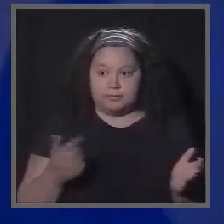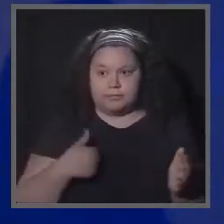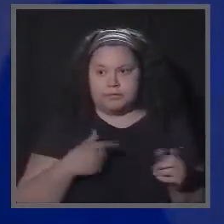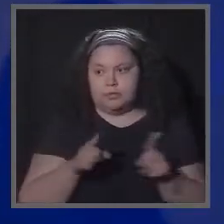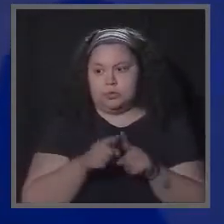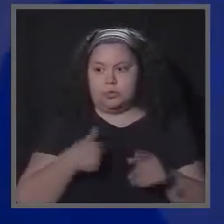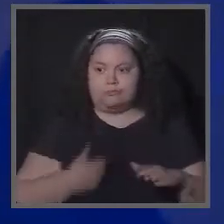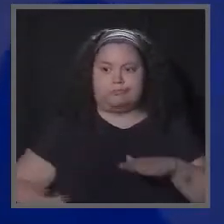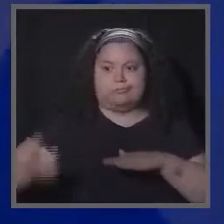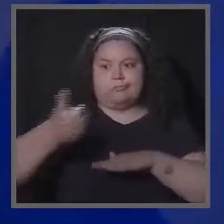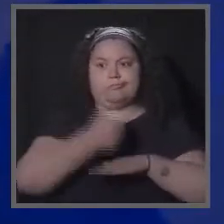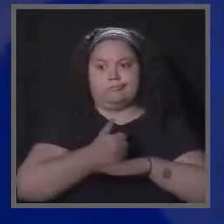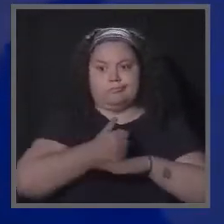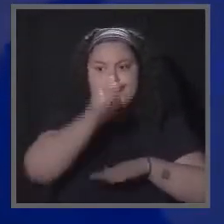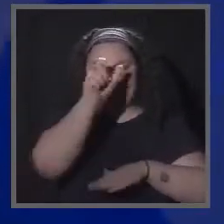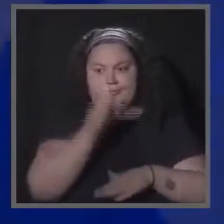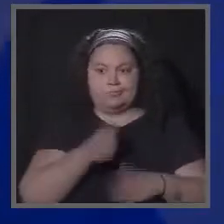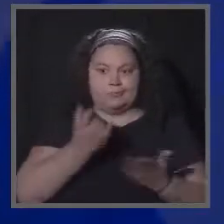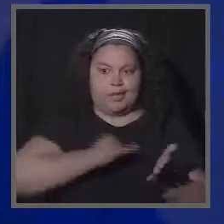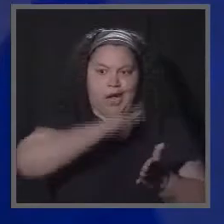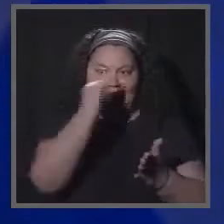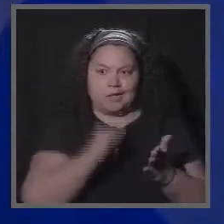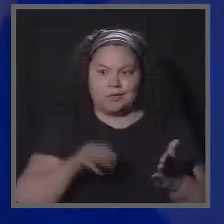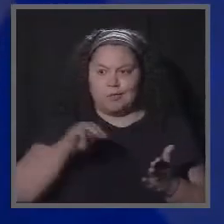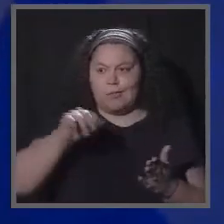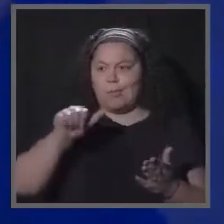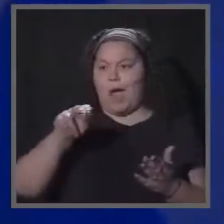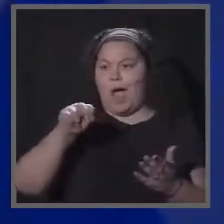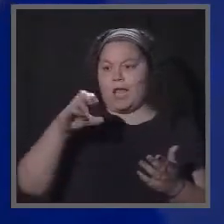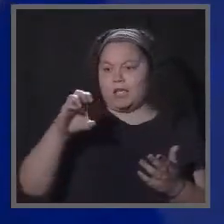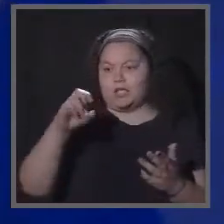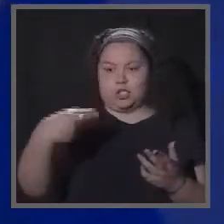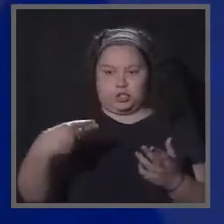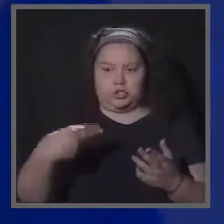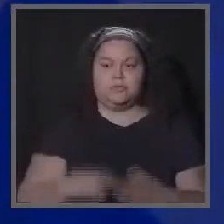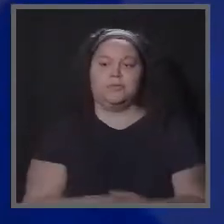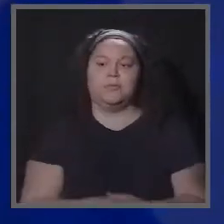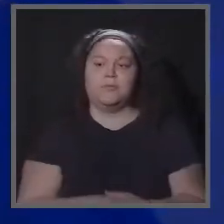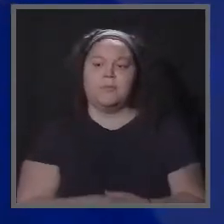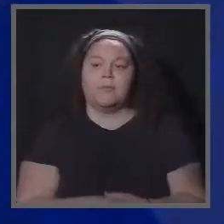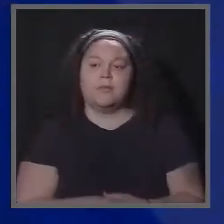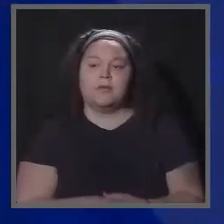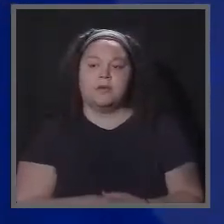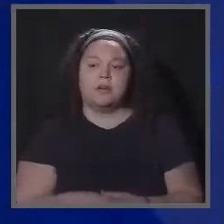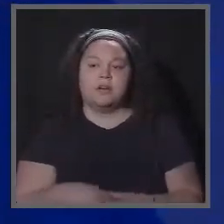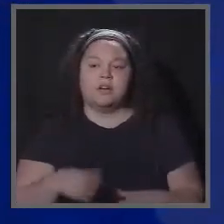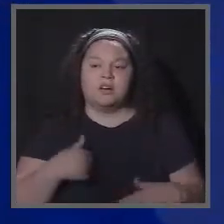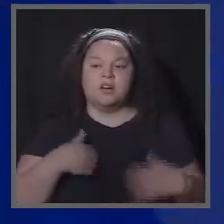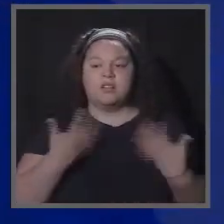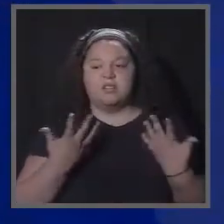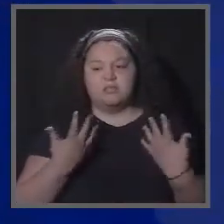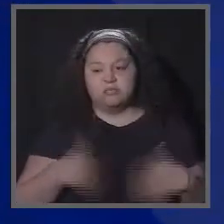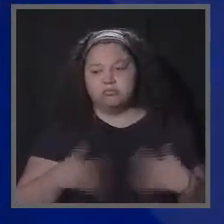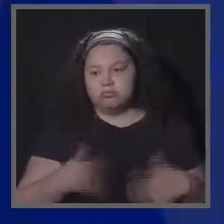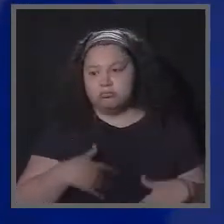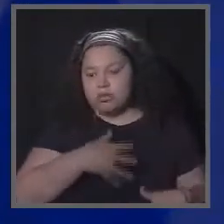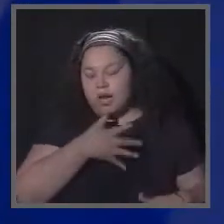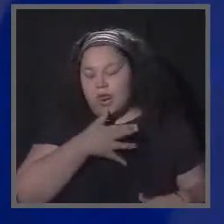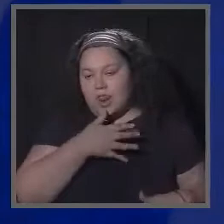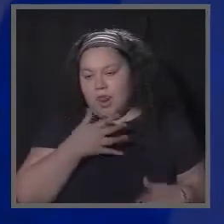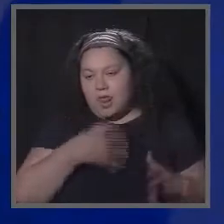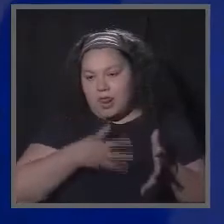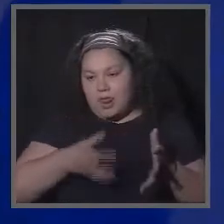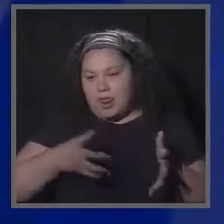the artistic director of the International Encounter of Art and Community. I'm sorry, I'll have to remove the mask.